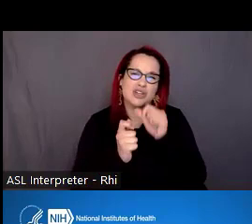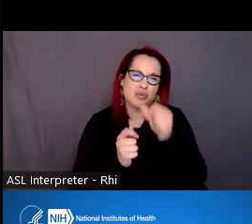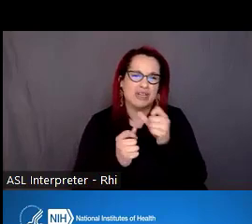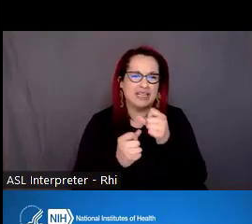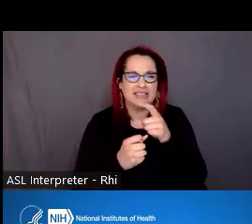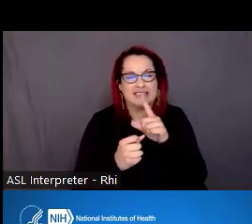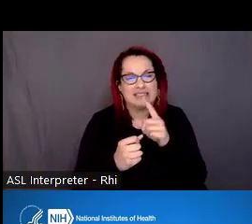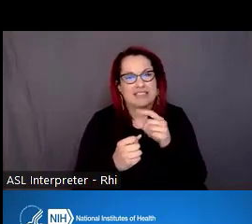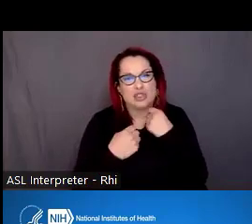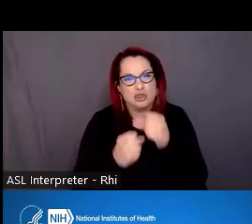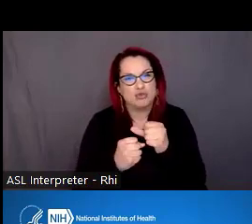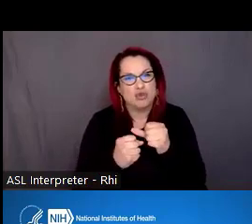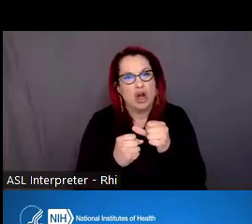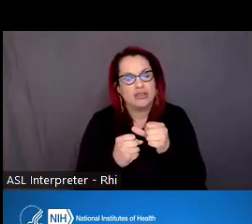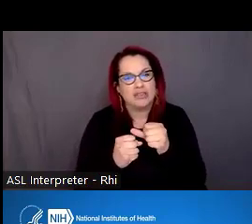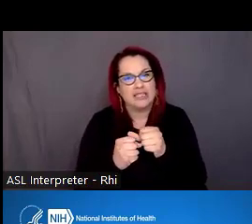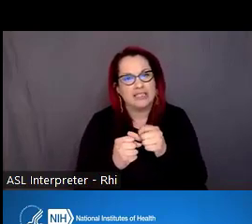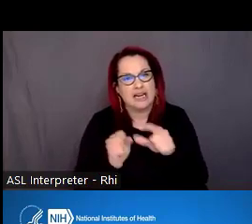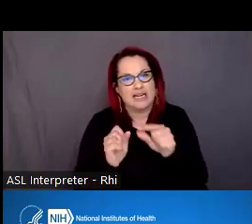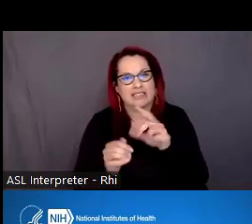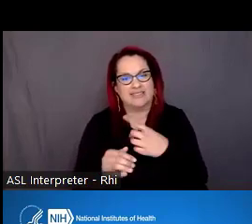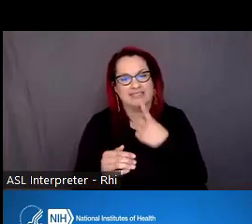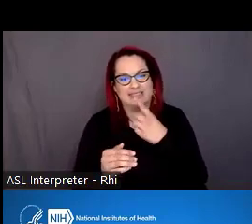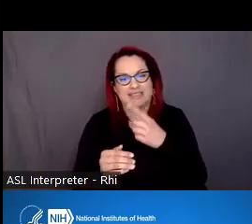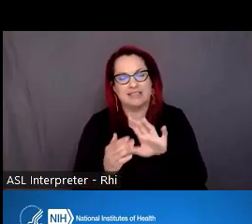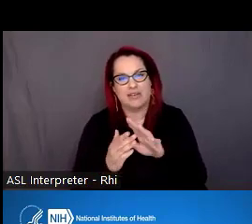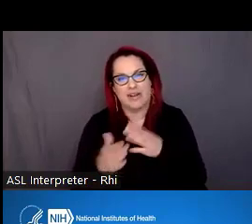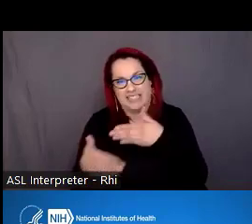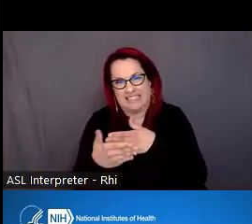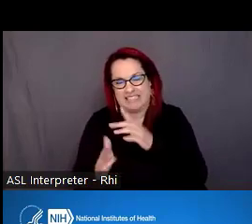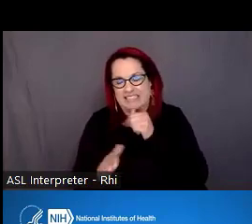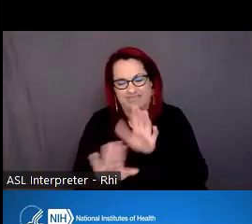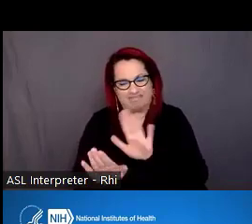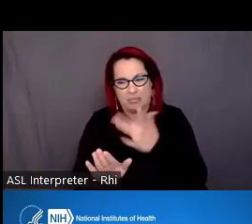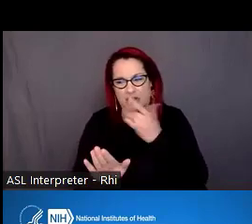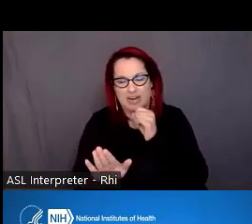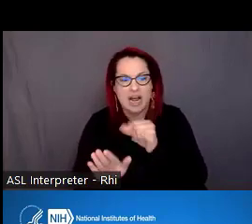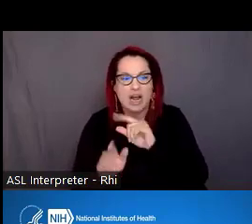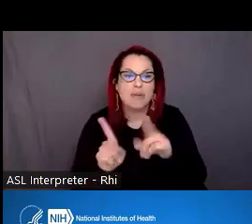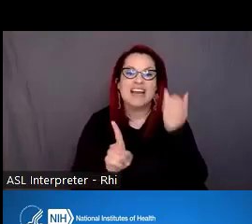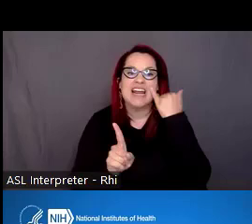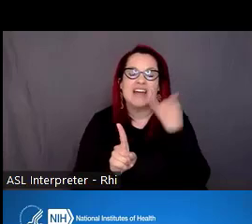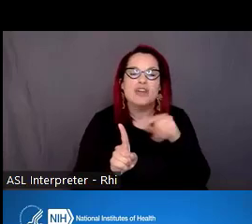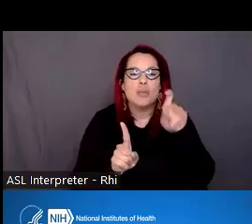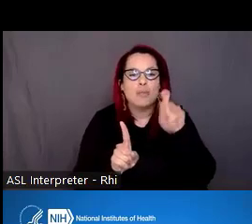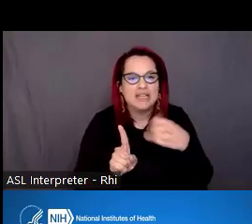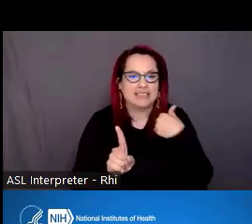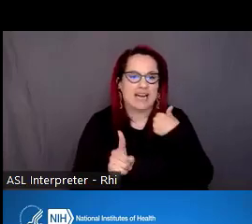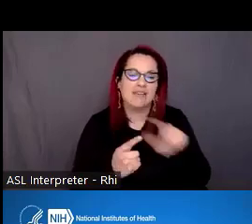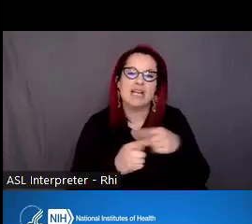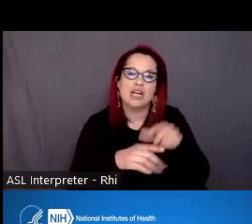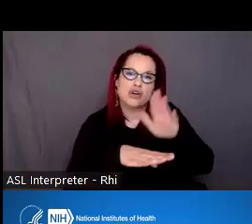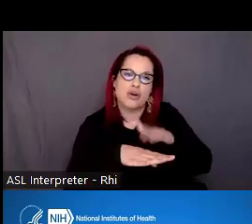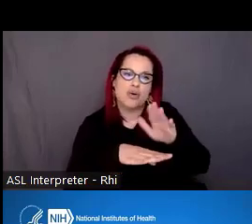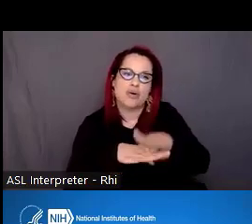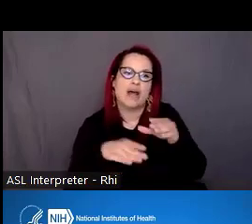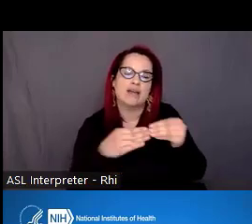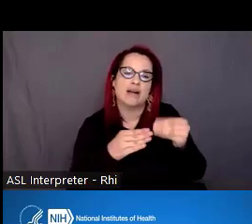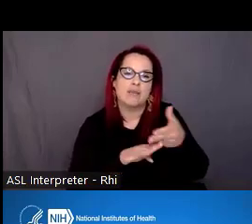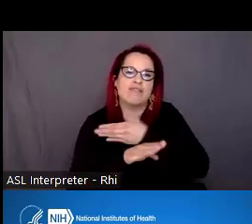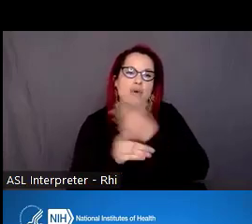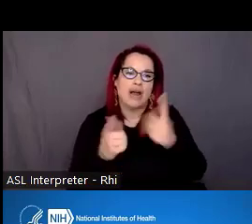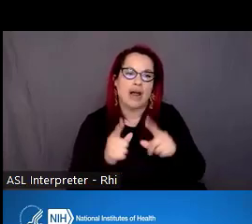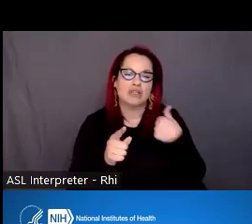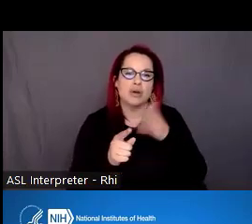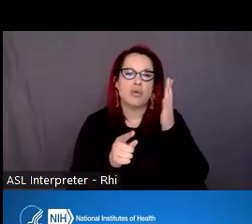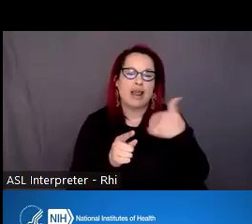have some changes, what we are asking for is to notify the guide ahead of time. We will have an approval process